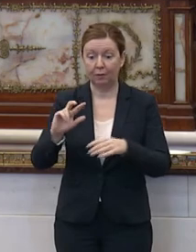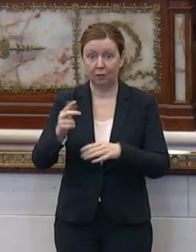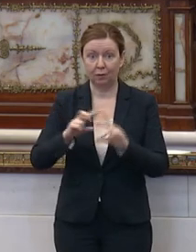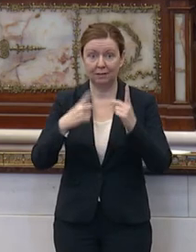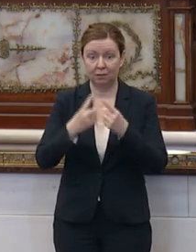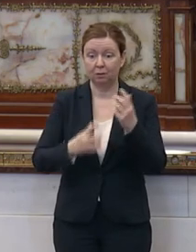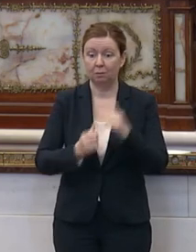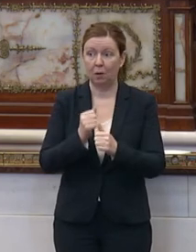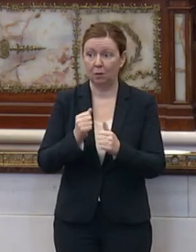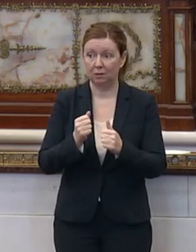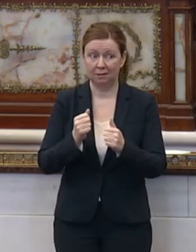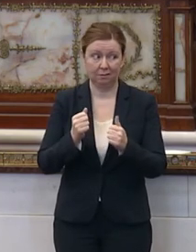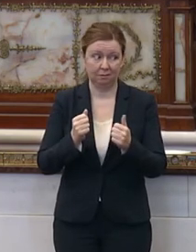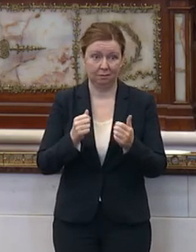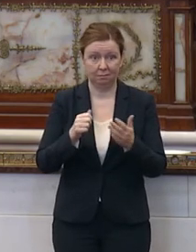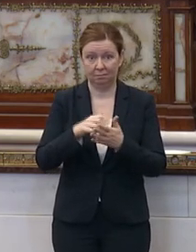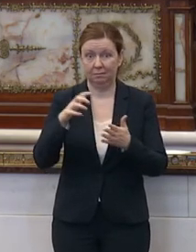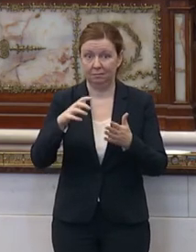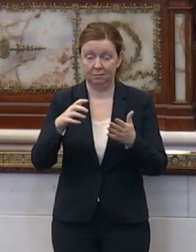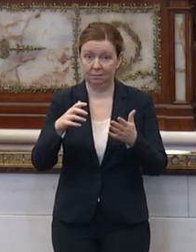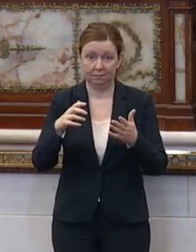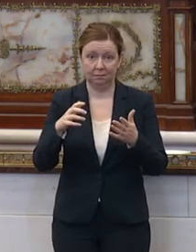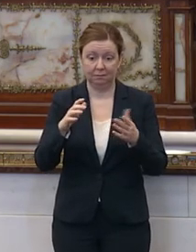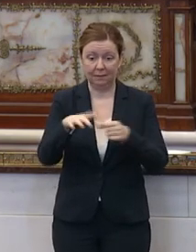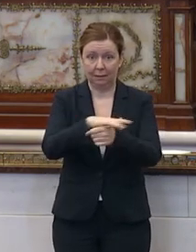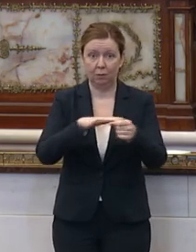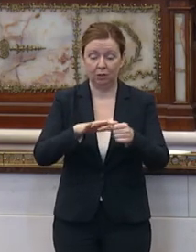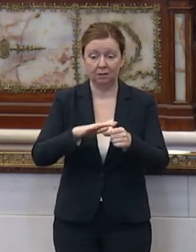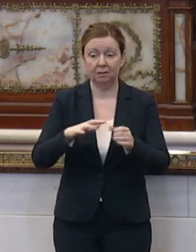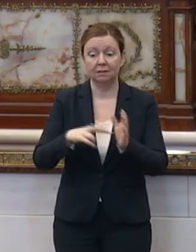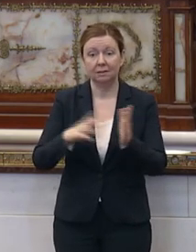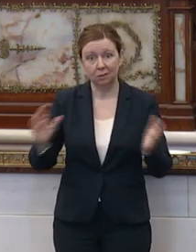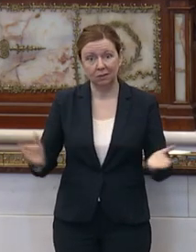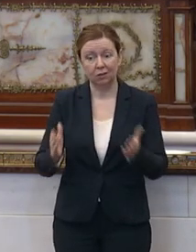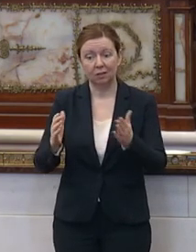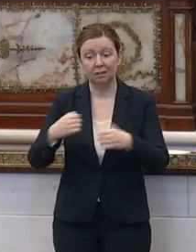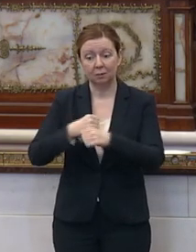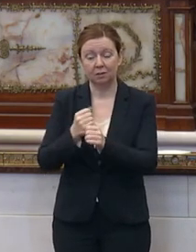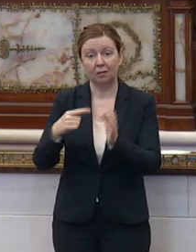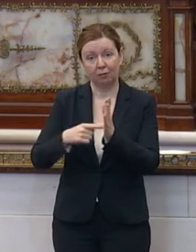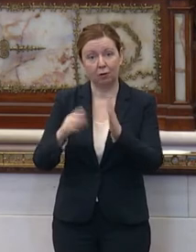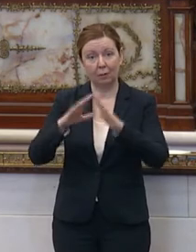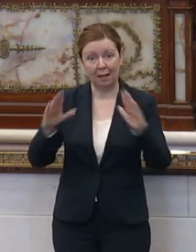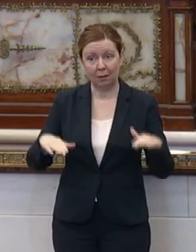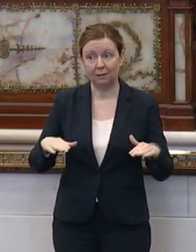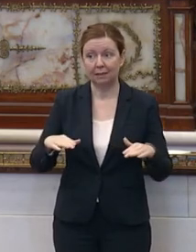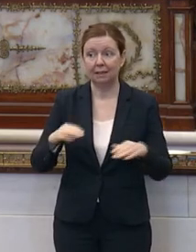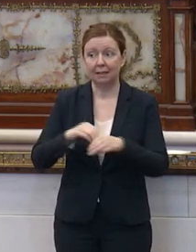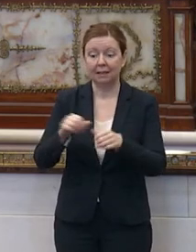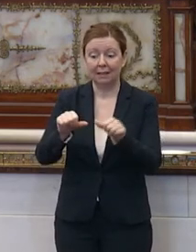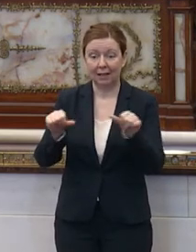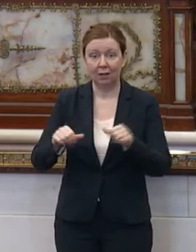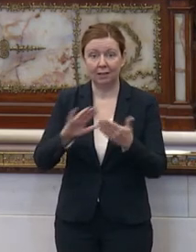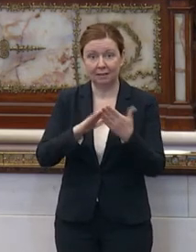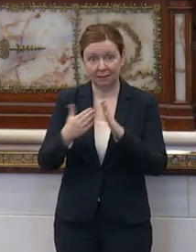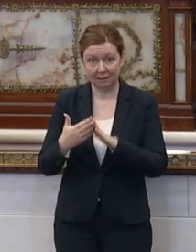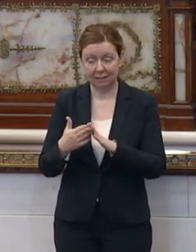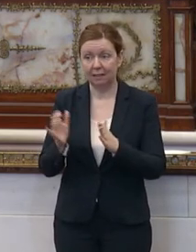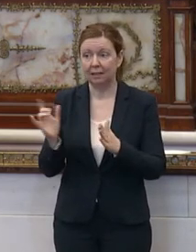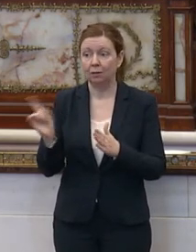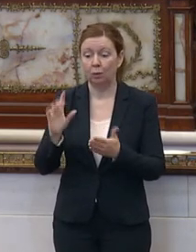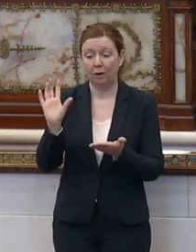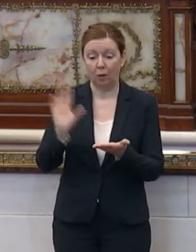most amenity-rich neighborhoods. And it intends to encourage the production of affordable housing in areas of the city